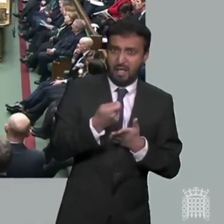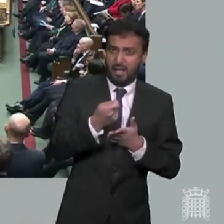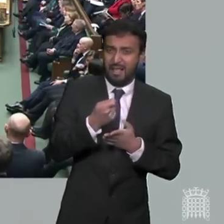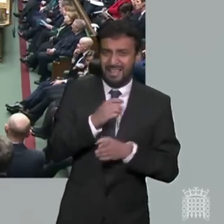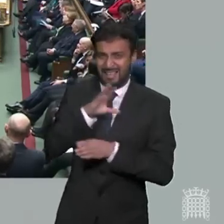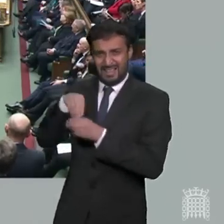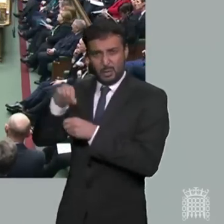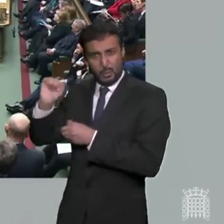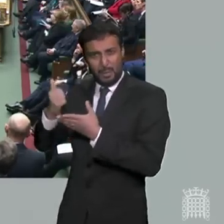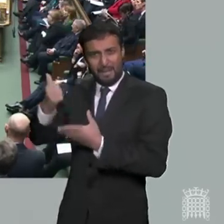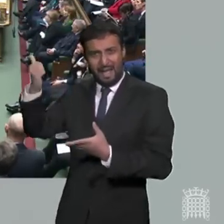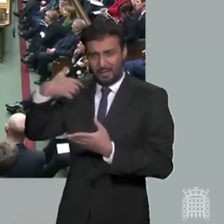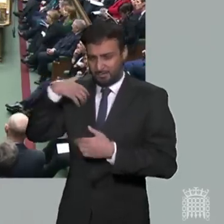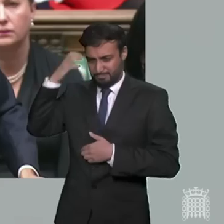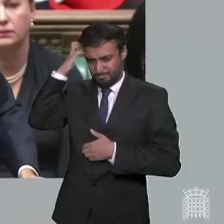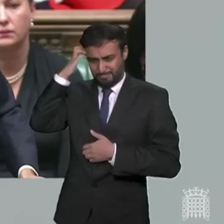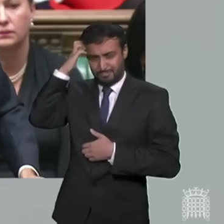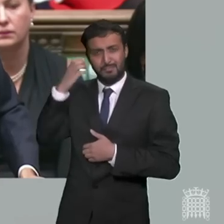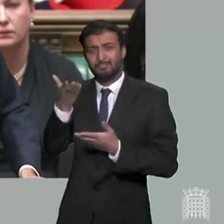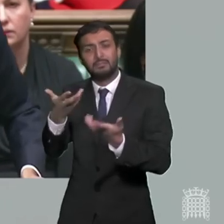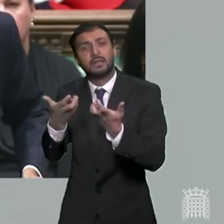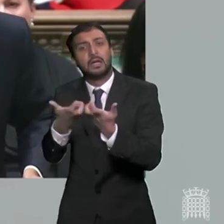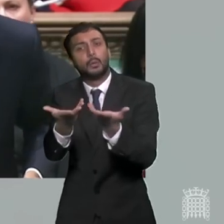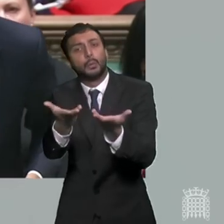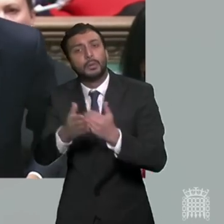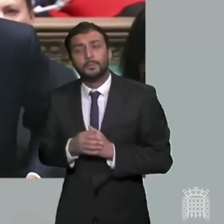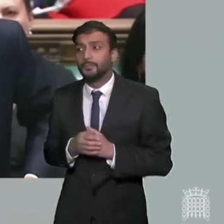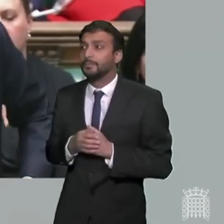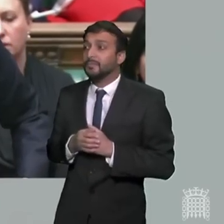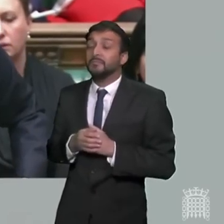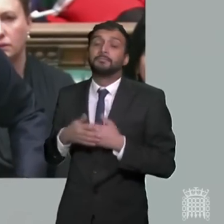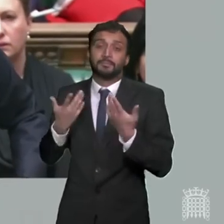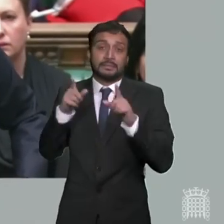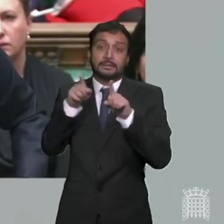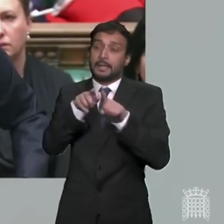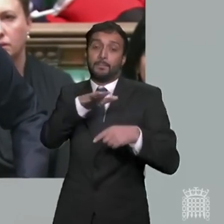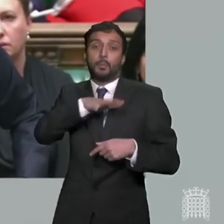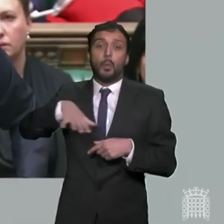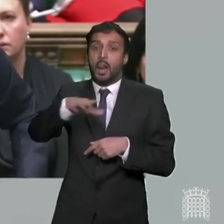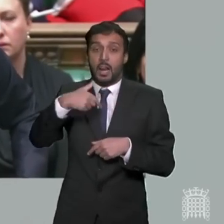Mr. Speaker, let me say, like everyone else, I was absolutely shocked to read about the allegation.